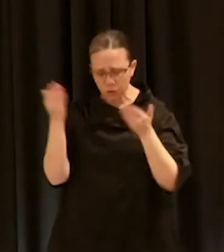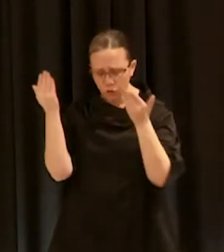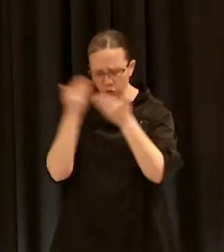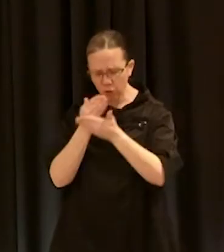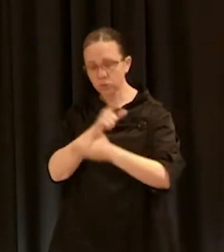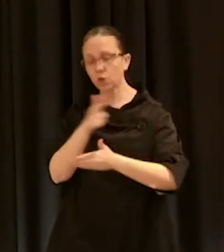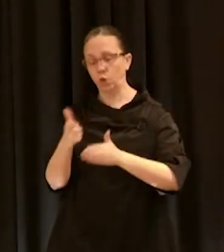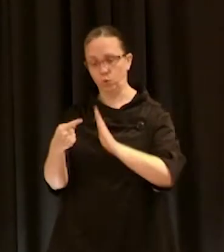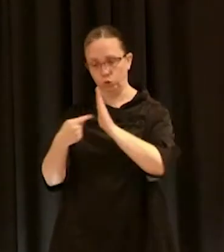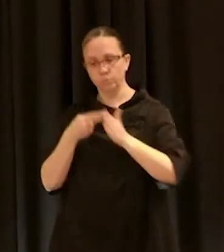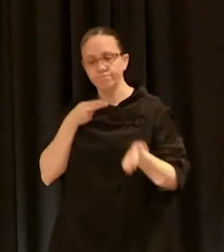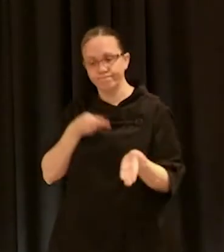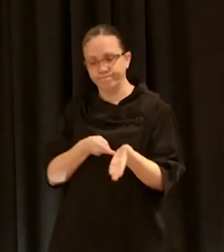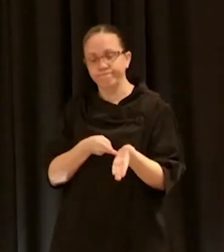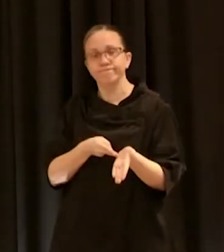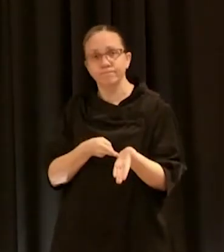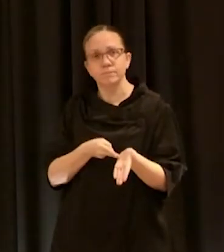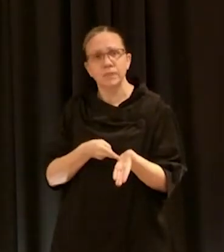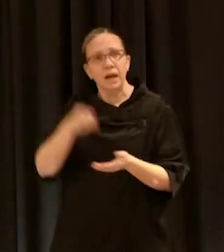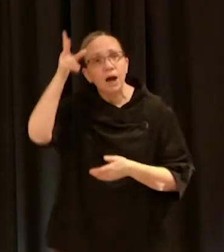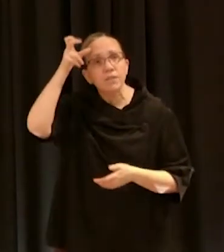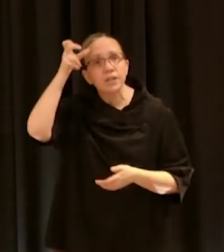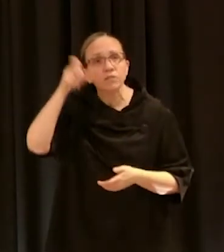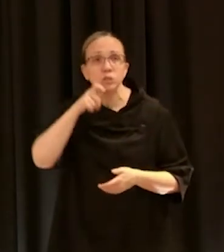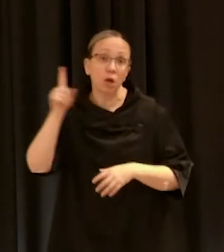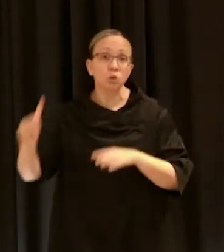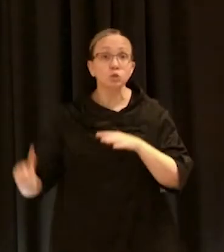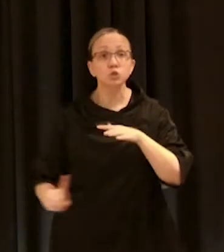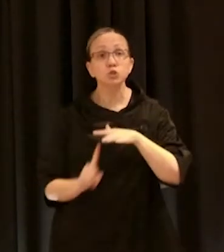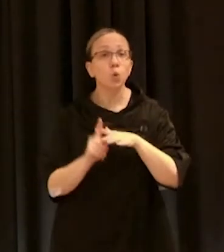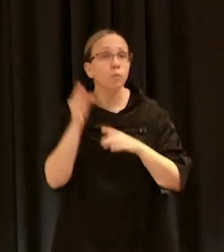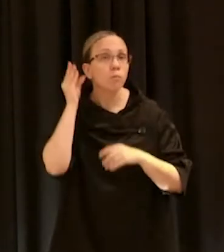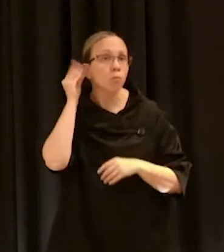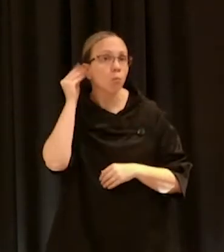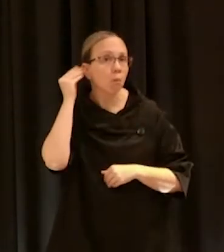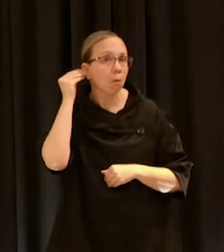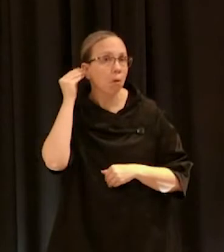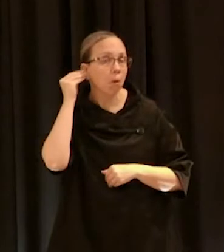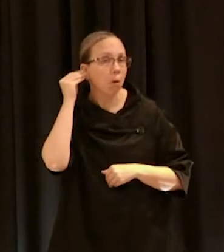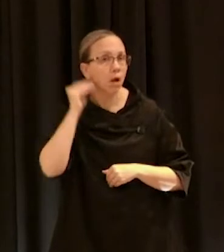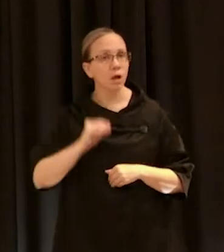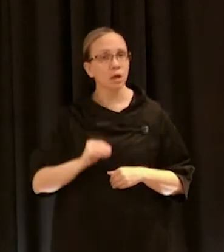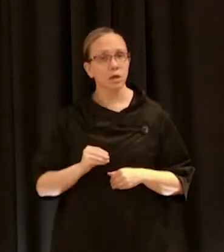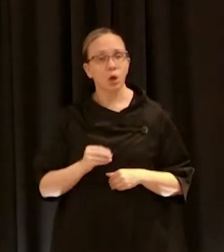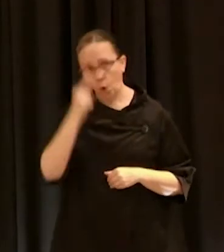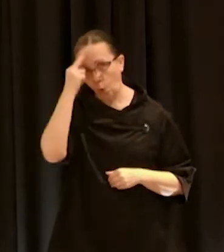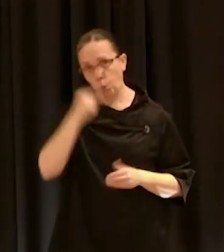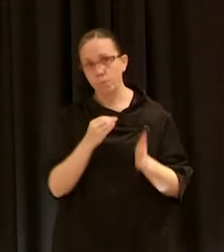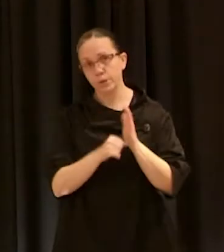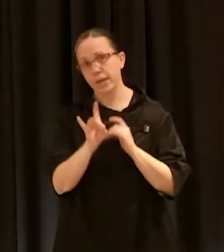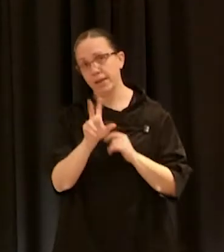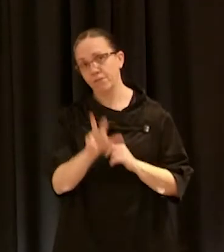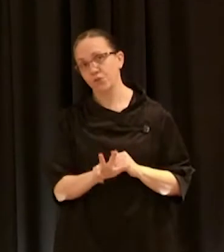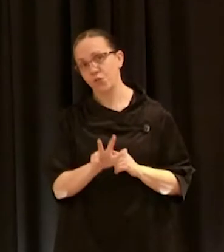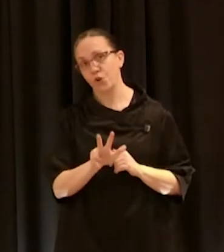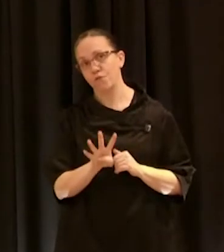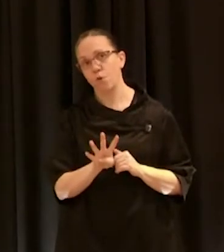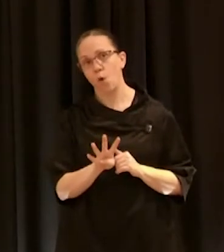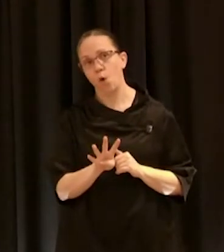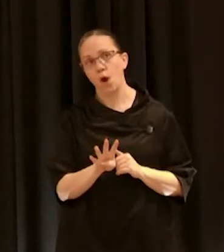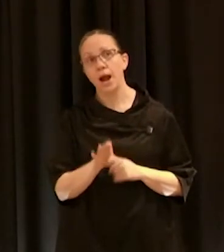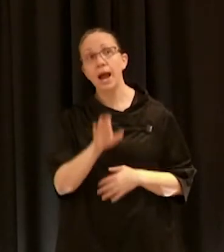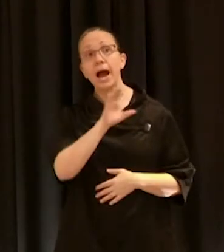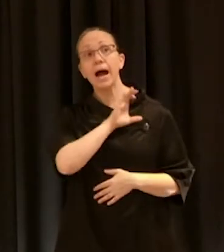the Lord shall be a light unto me. The devil's not going to come down in your lowly time and start whispering Romans 8:34 in your ear. It